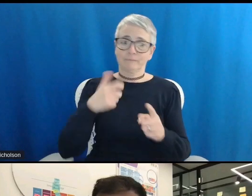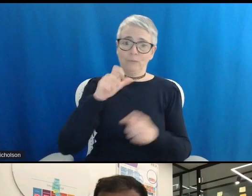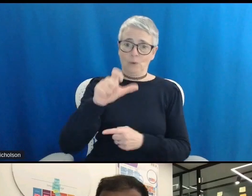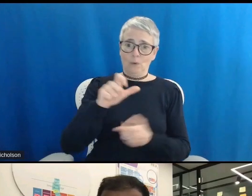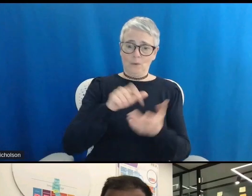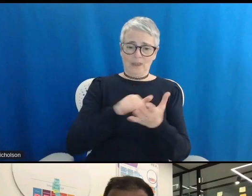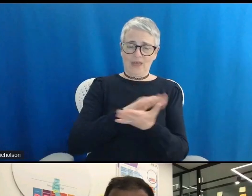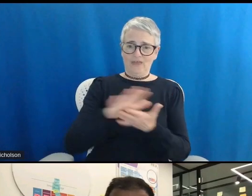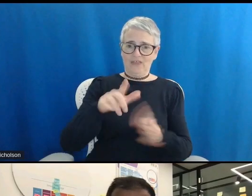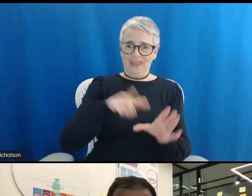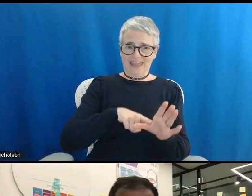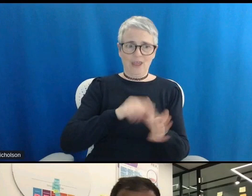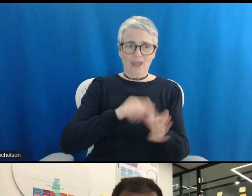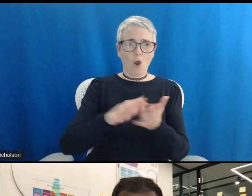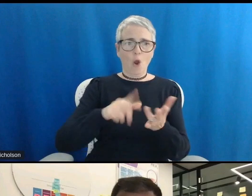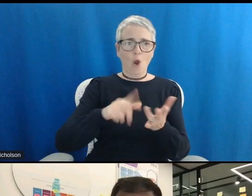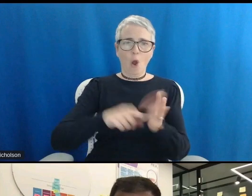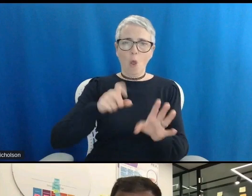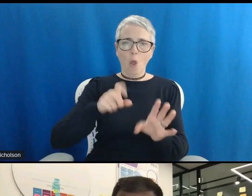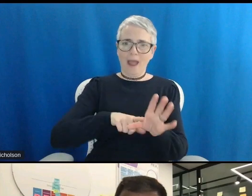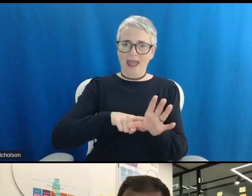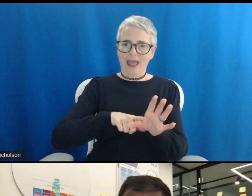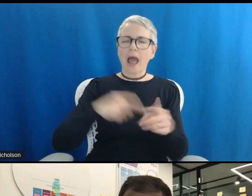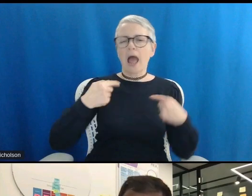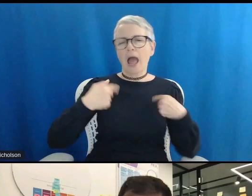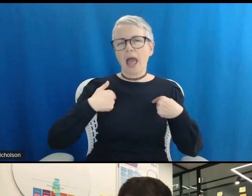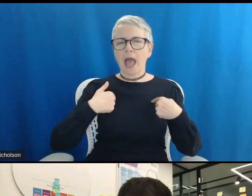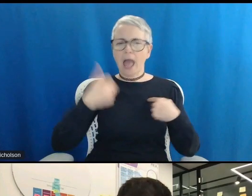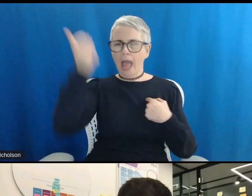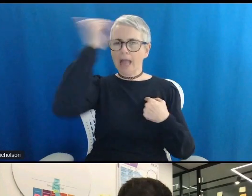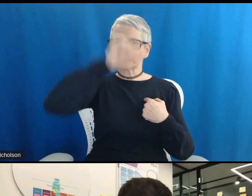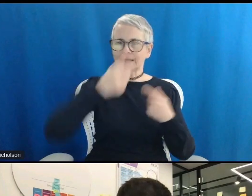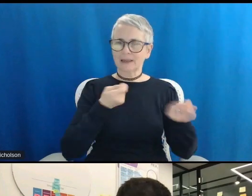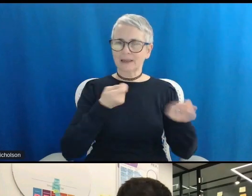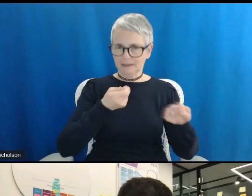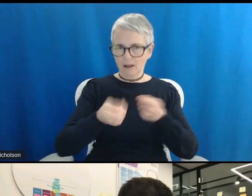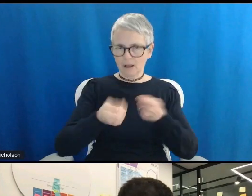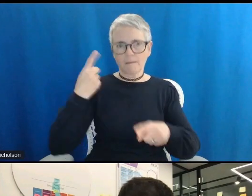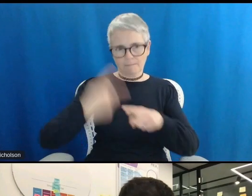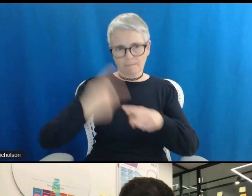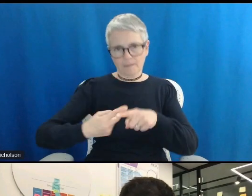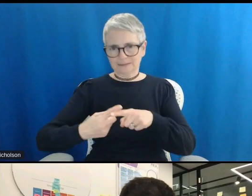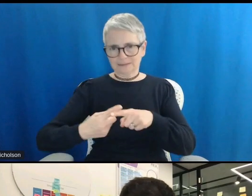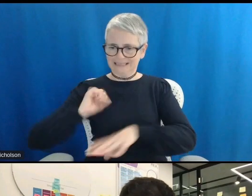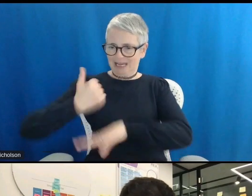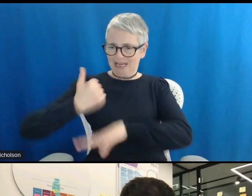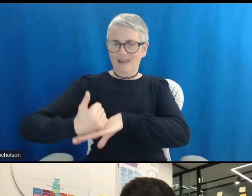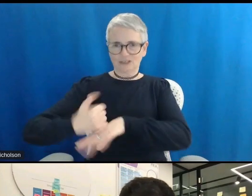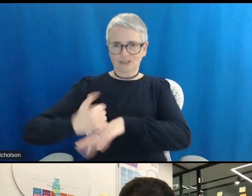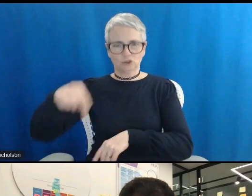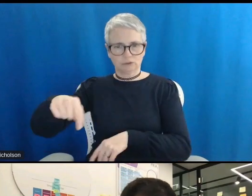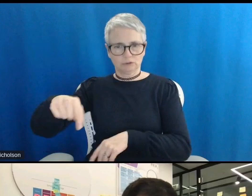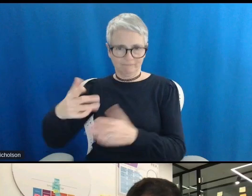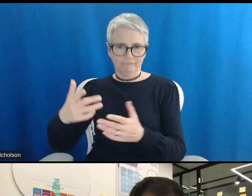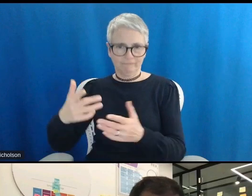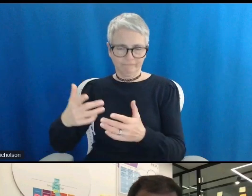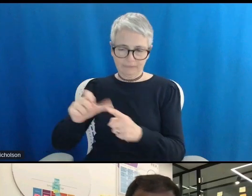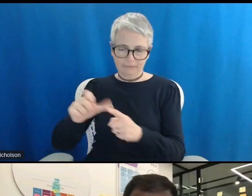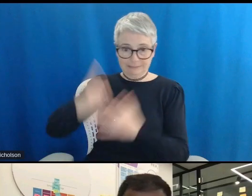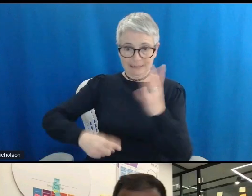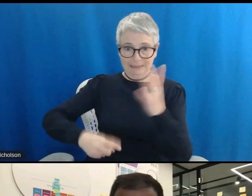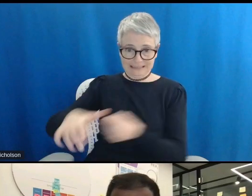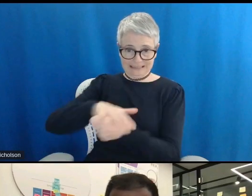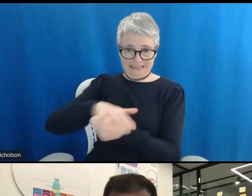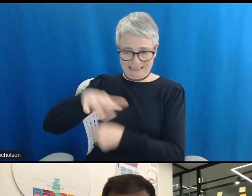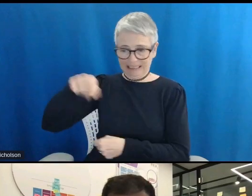I'm what's called the Academic Director. I'm also a co-founder of the Global Disability Innovation Hub, which is a startup in the disability space in its own right. And we've grown